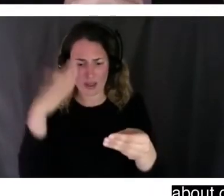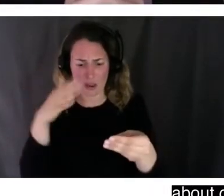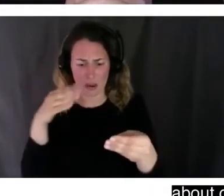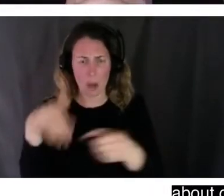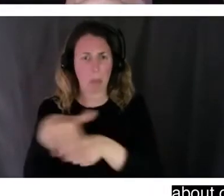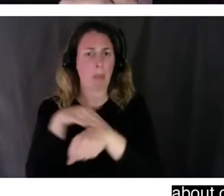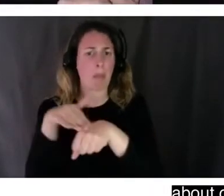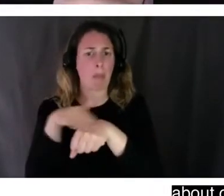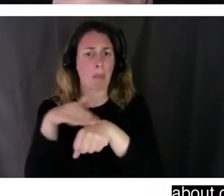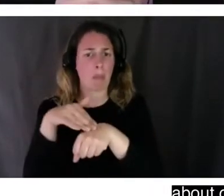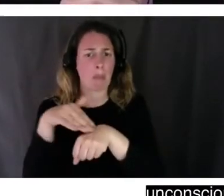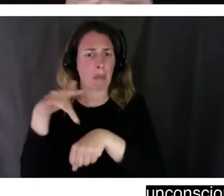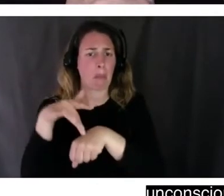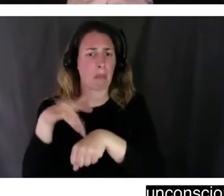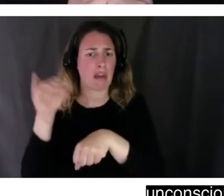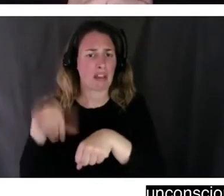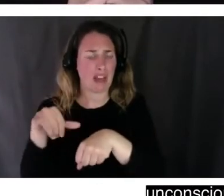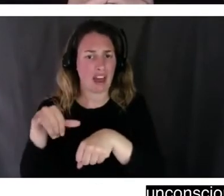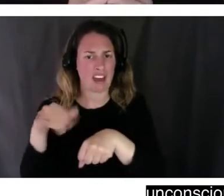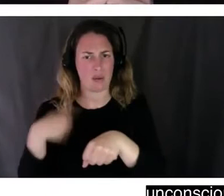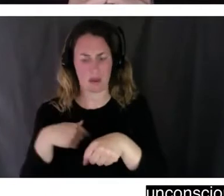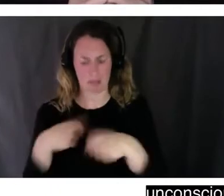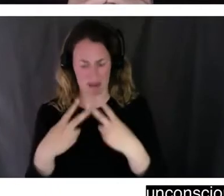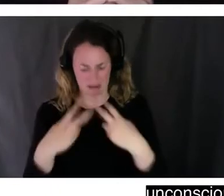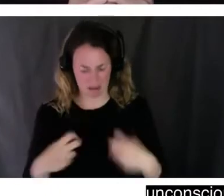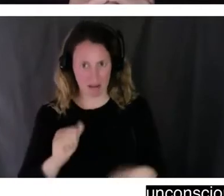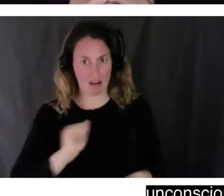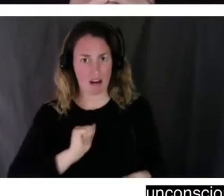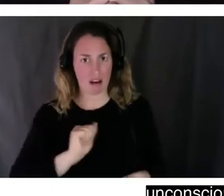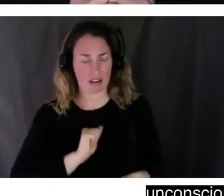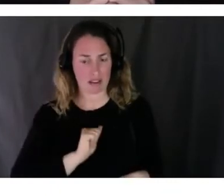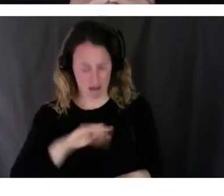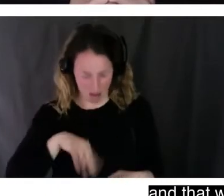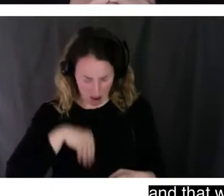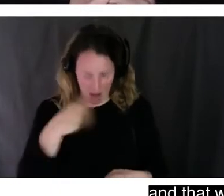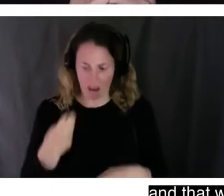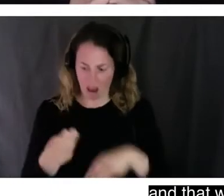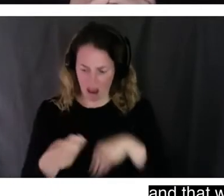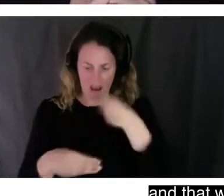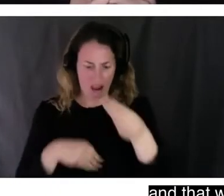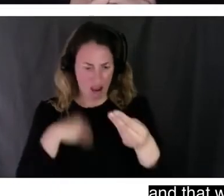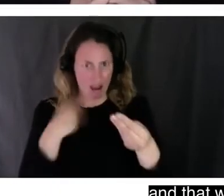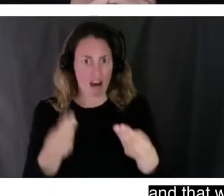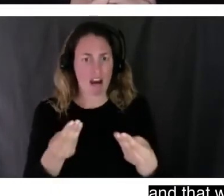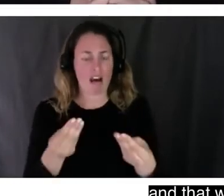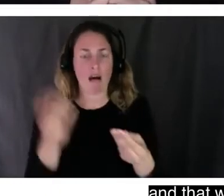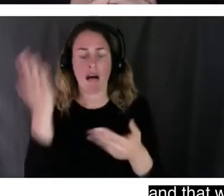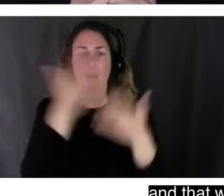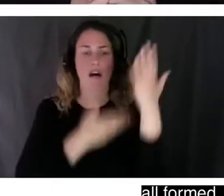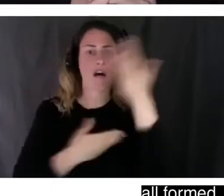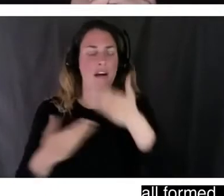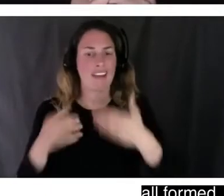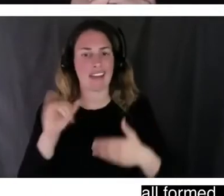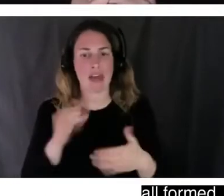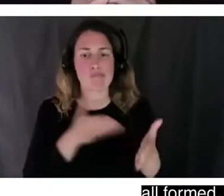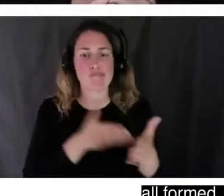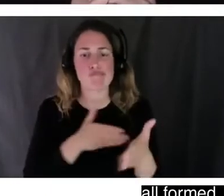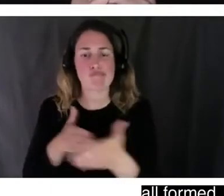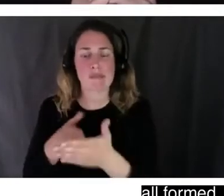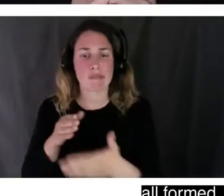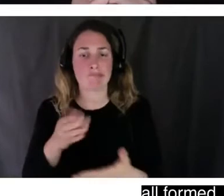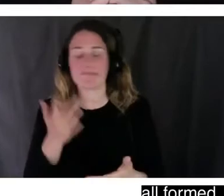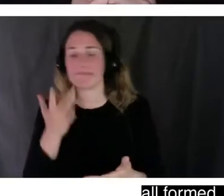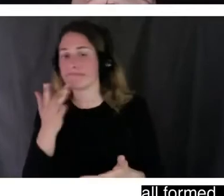ourselves. And that includes unconscious bias, and that we all have it, and that we all experience it. And it's all